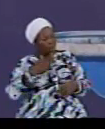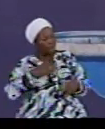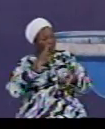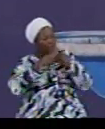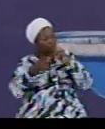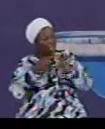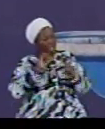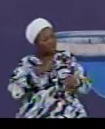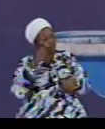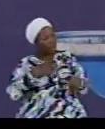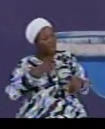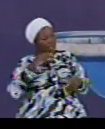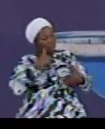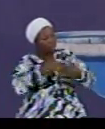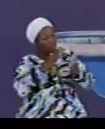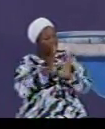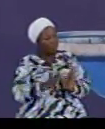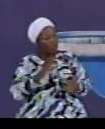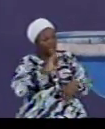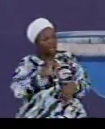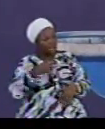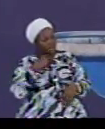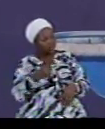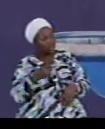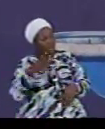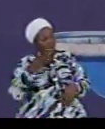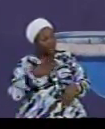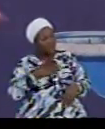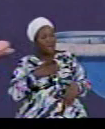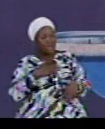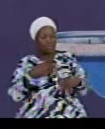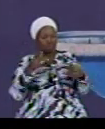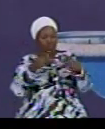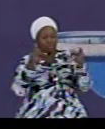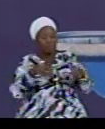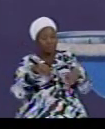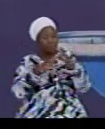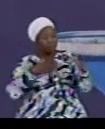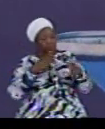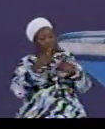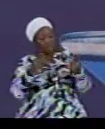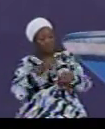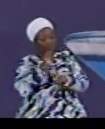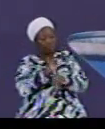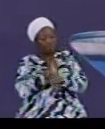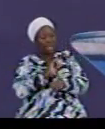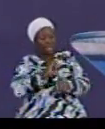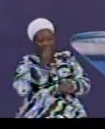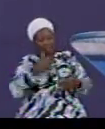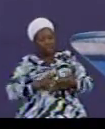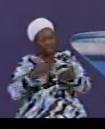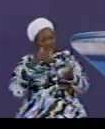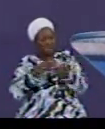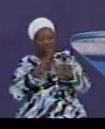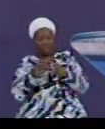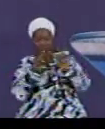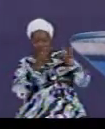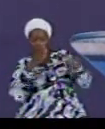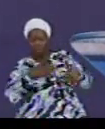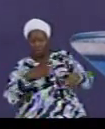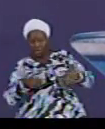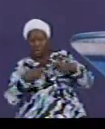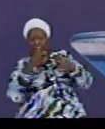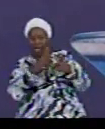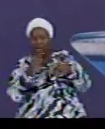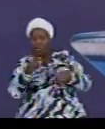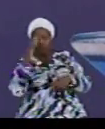I told my neighbors, I told my co-tenants, I am born again, and they have been watching my life, and you